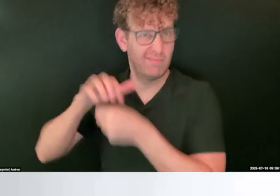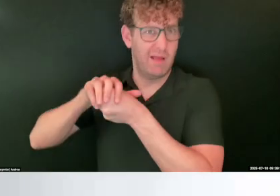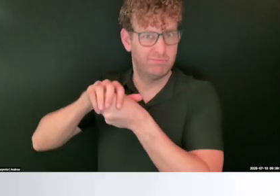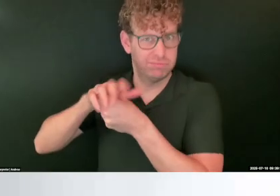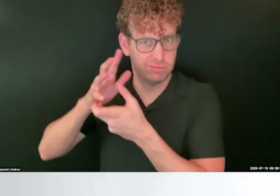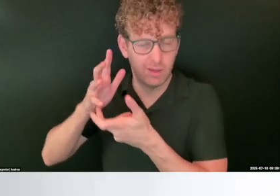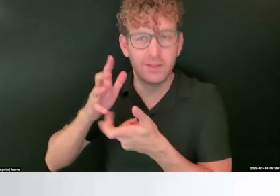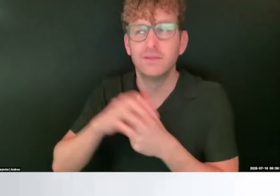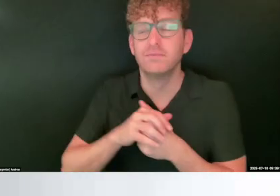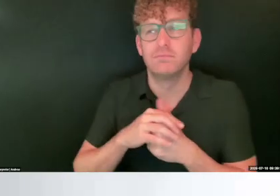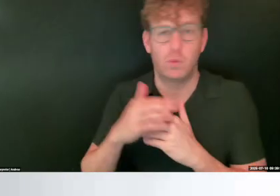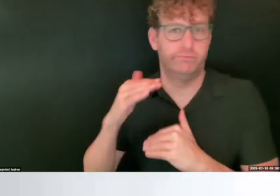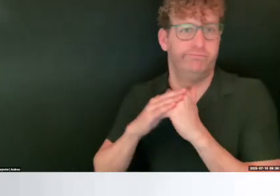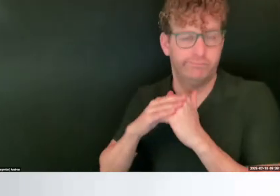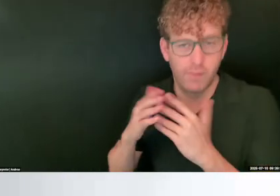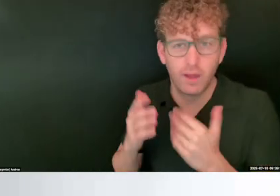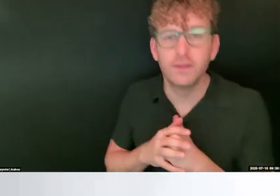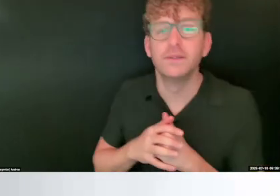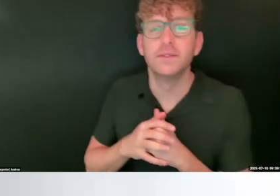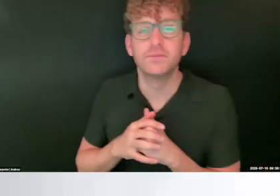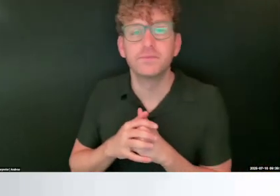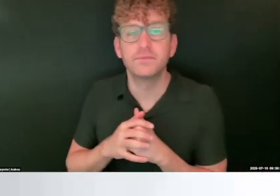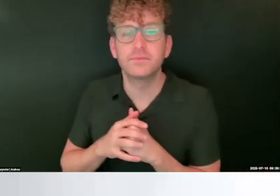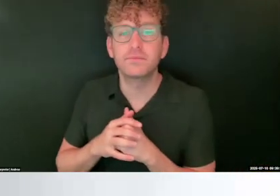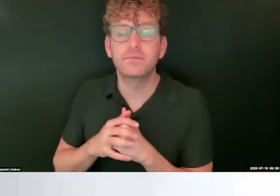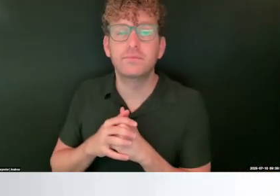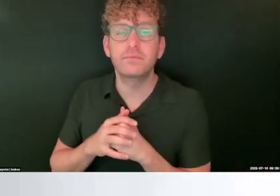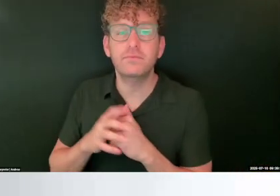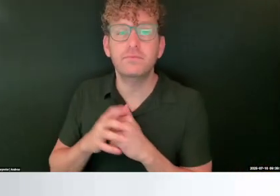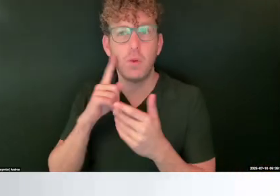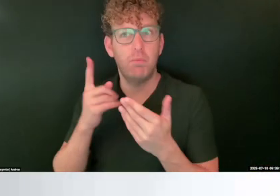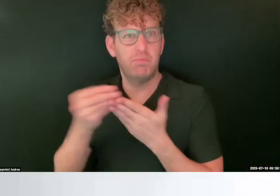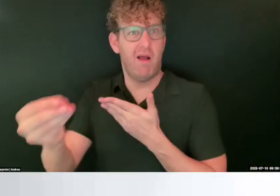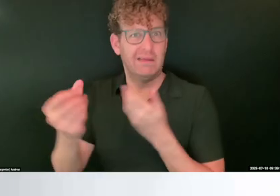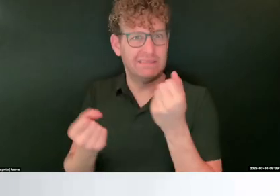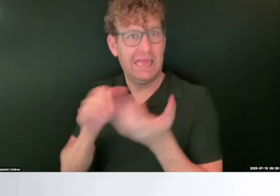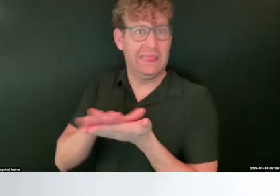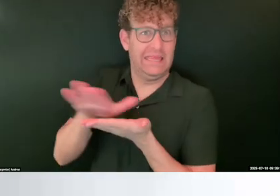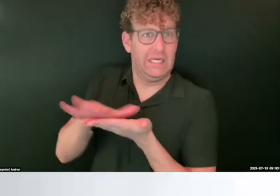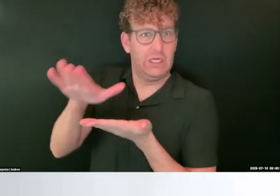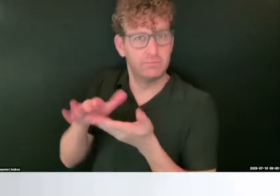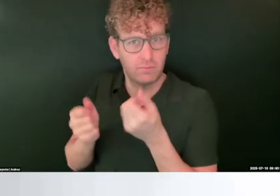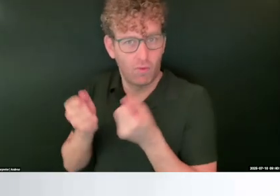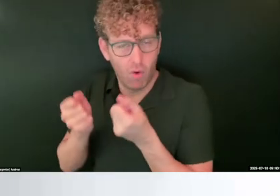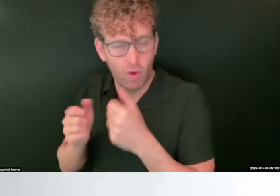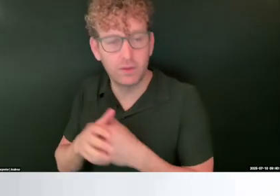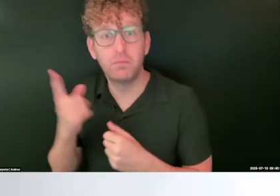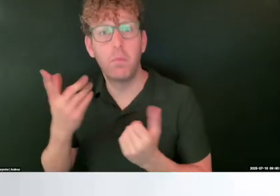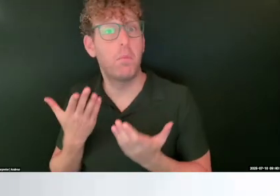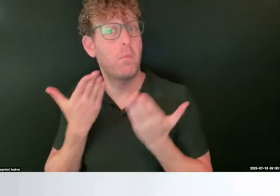vehicle. One proposal is to set the cap at $45,000, or we can also explore thresholds.